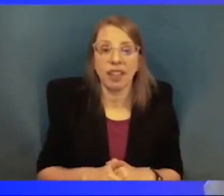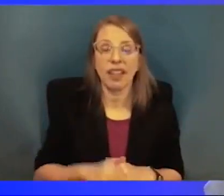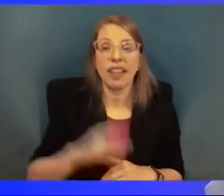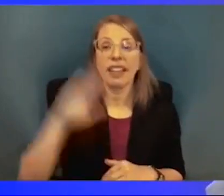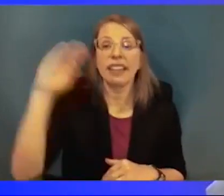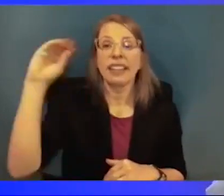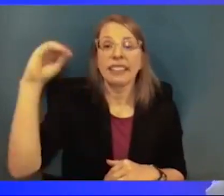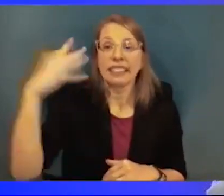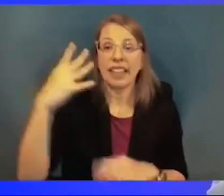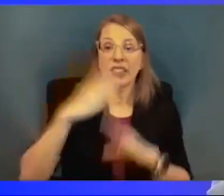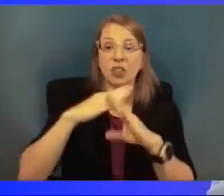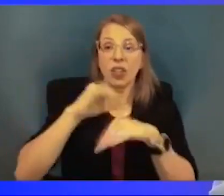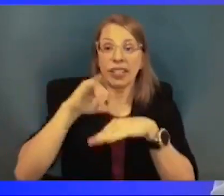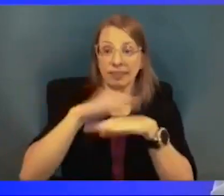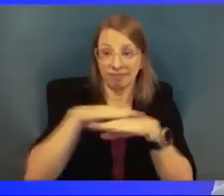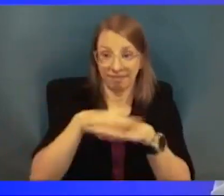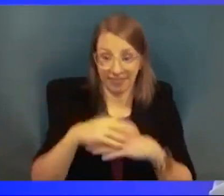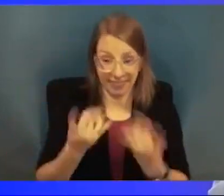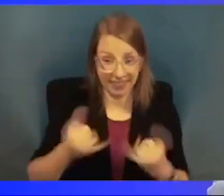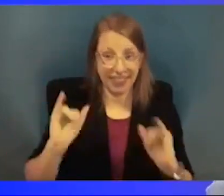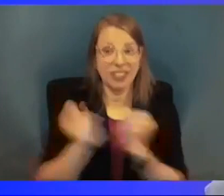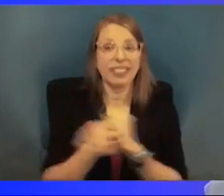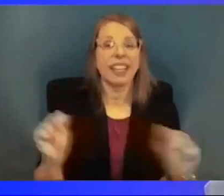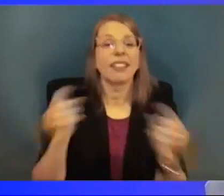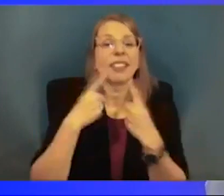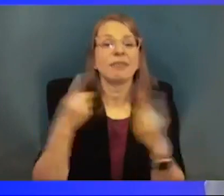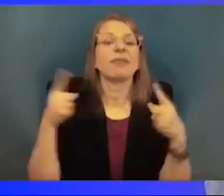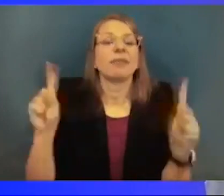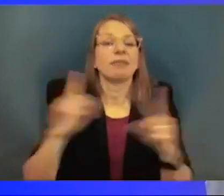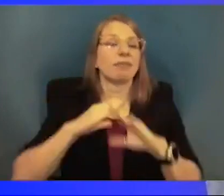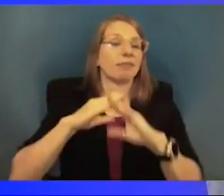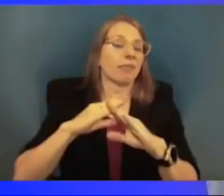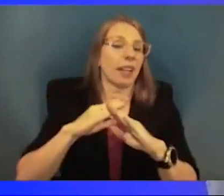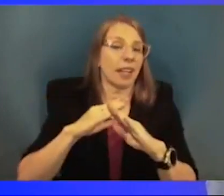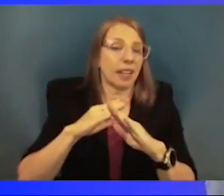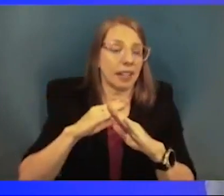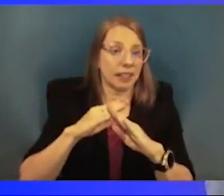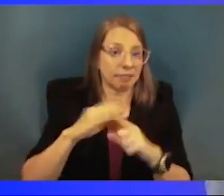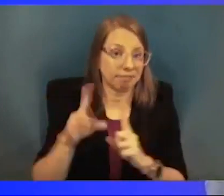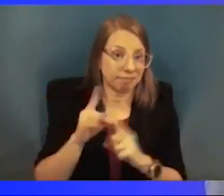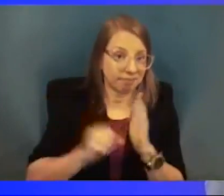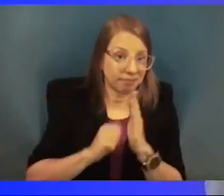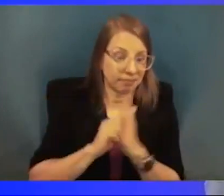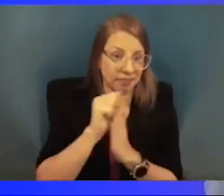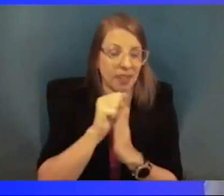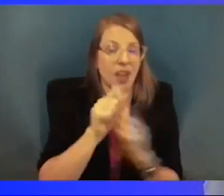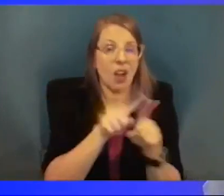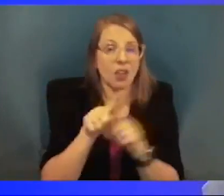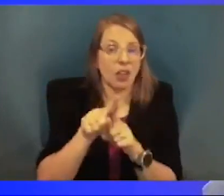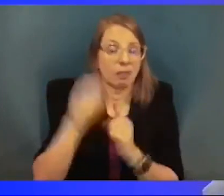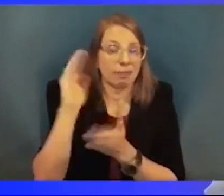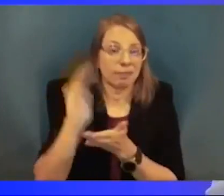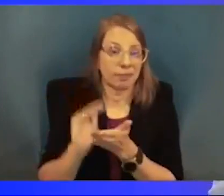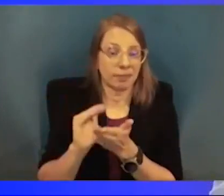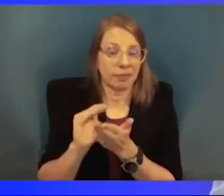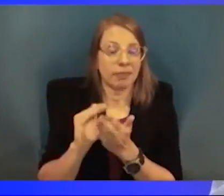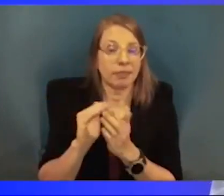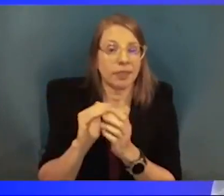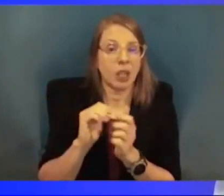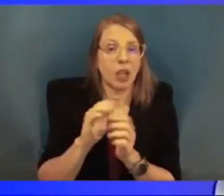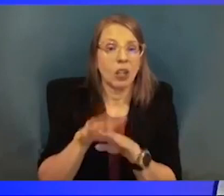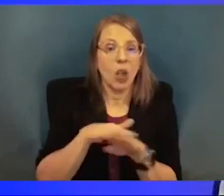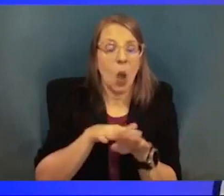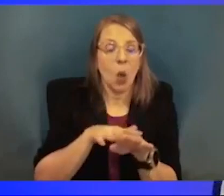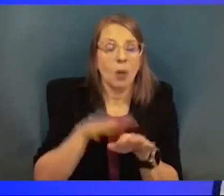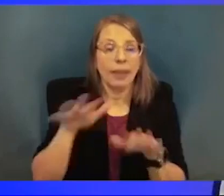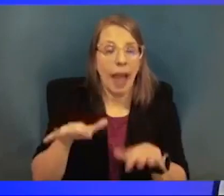we still believe sunscreen is safe and effective at preventing skin cancer, preventing skin aging. I definitely urge people to look on the